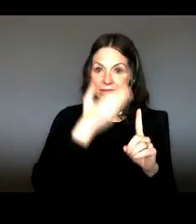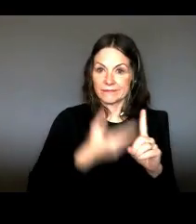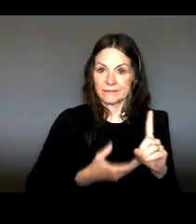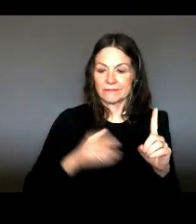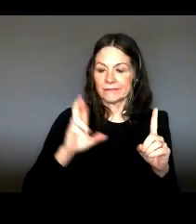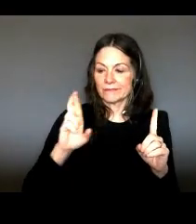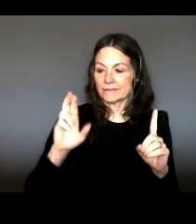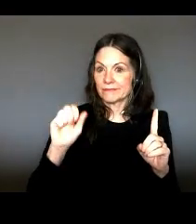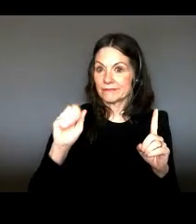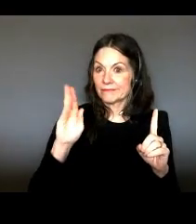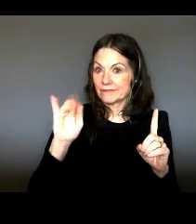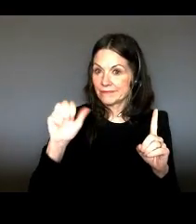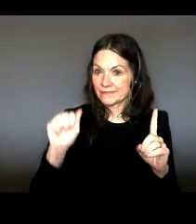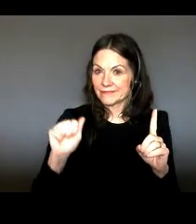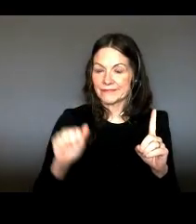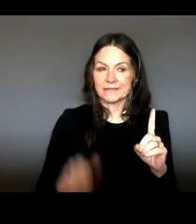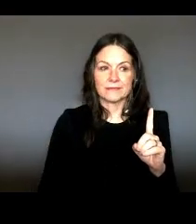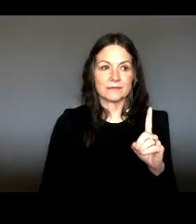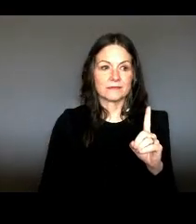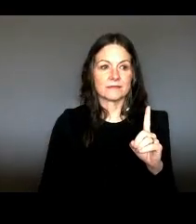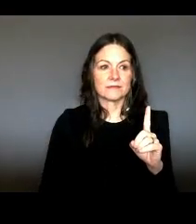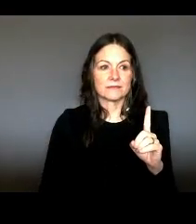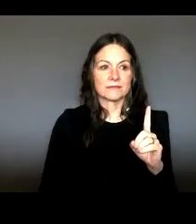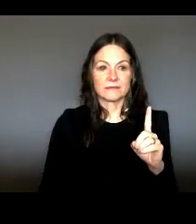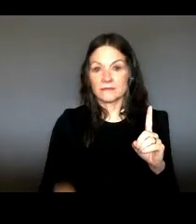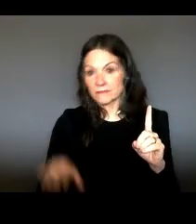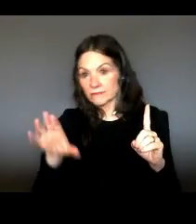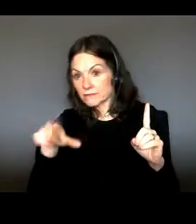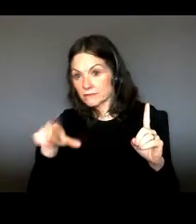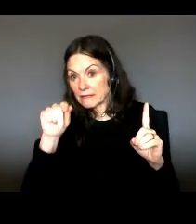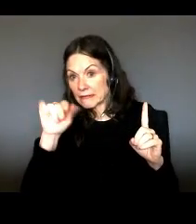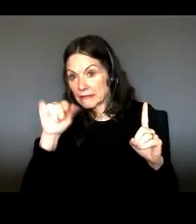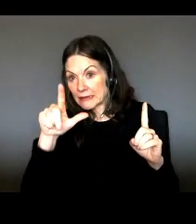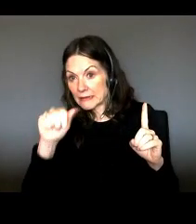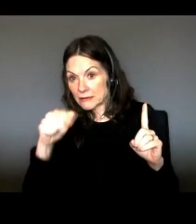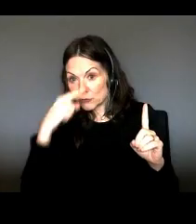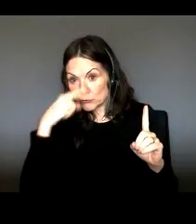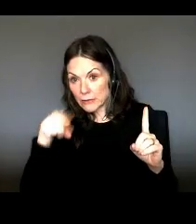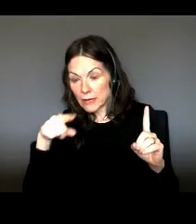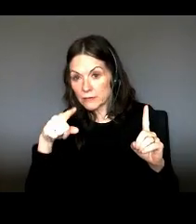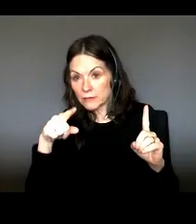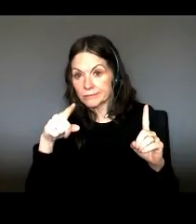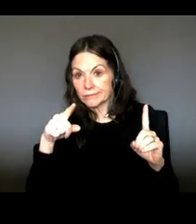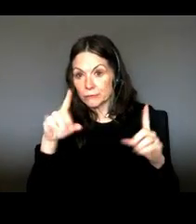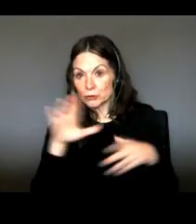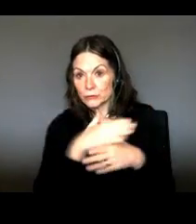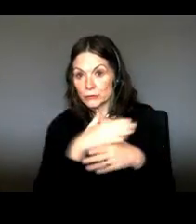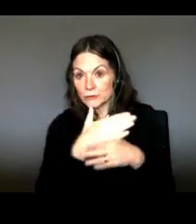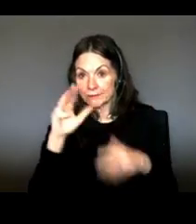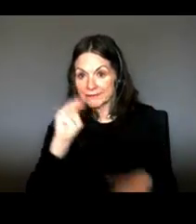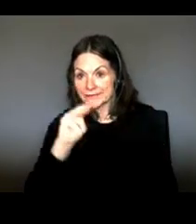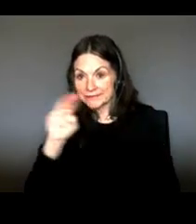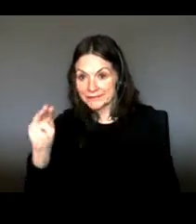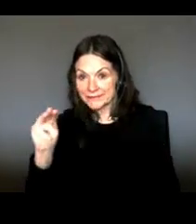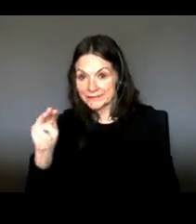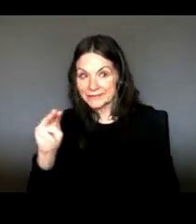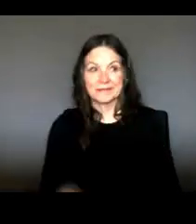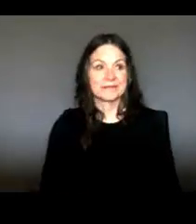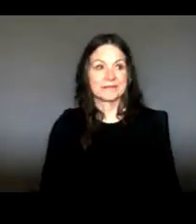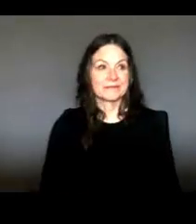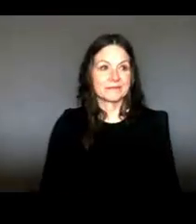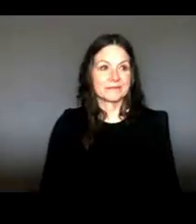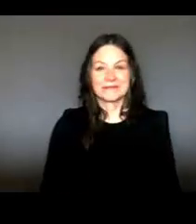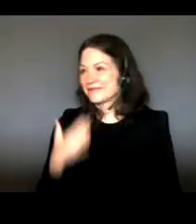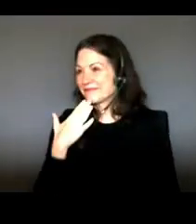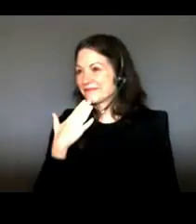Rabia. Leila, may I please ask you to share the Mentimeter again? Thank you